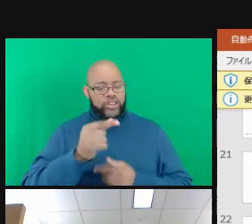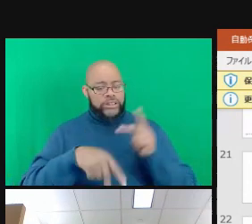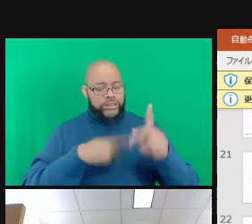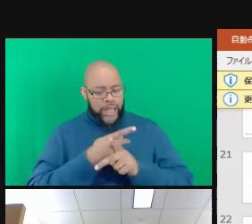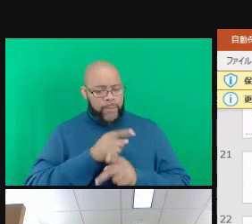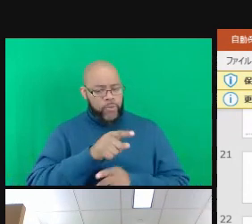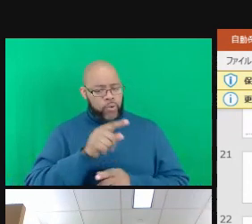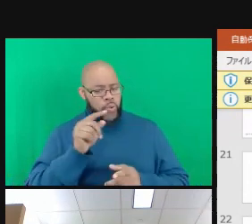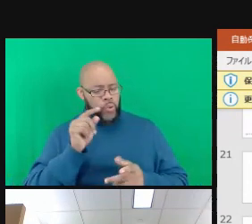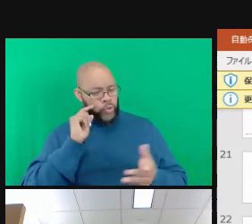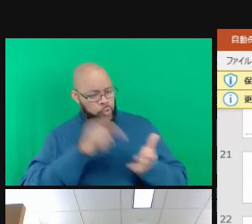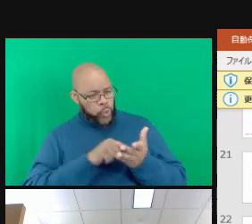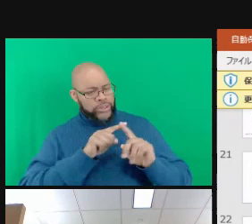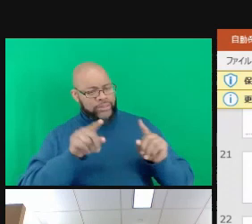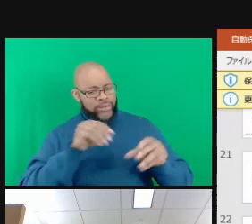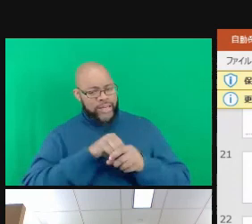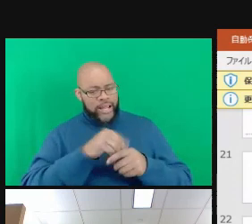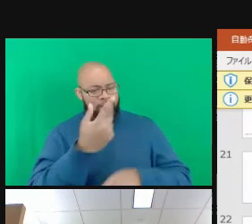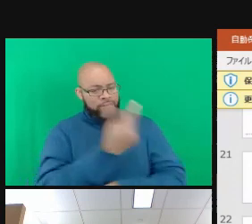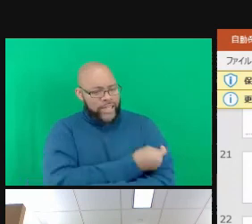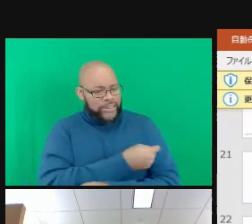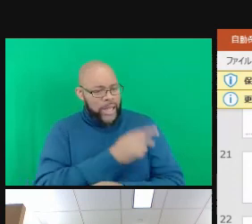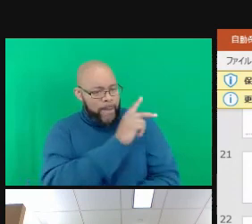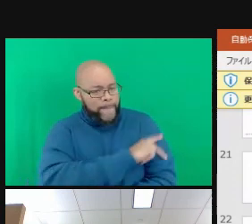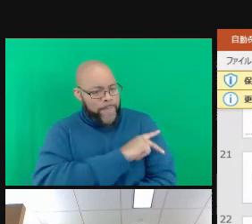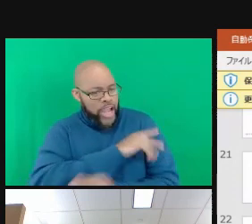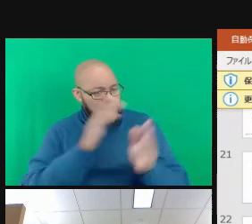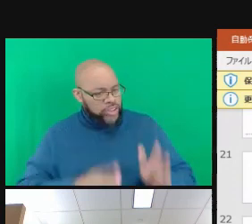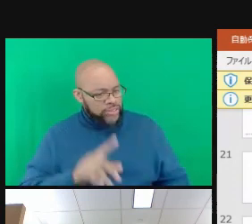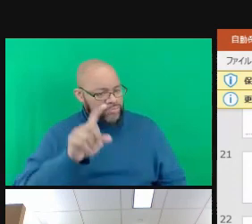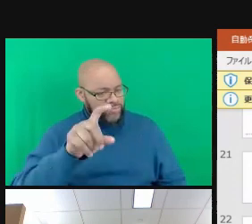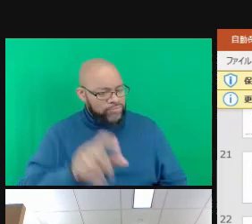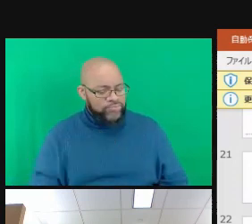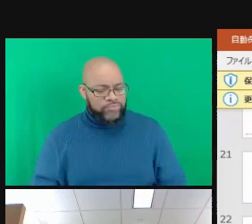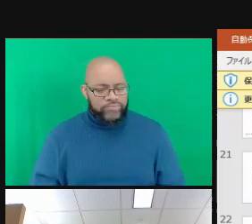you observed a difference in vaccinated patients?